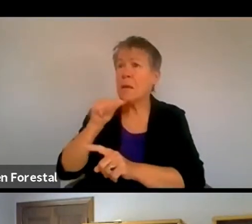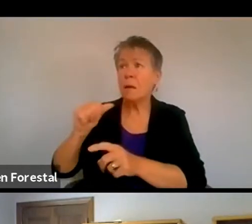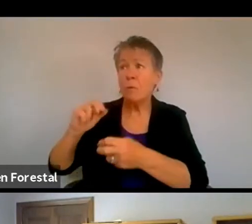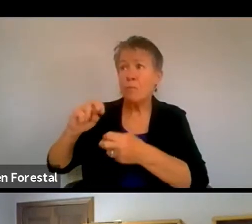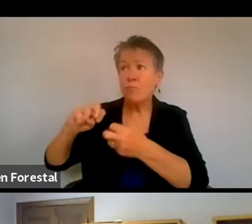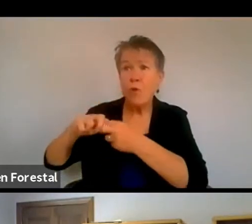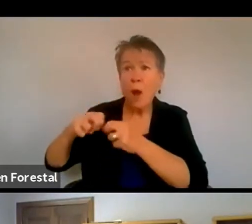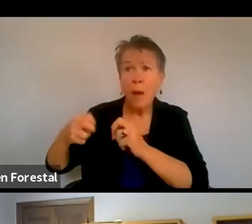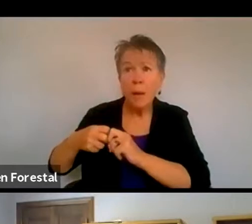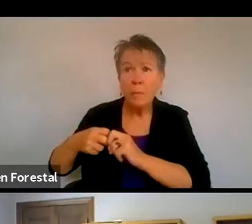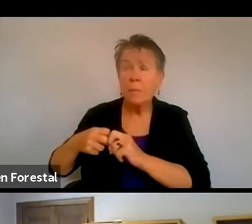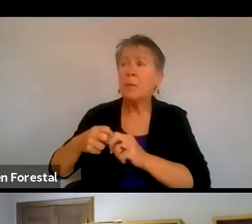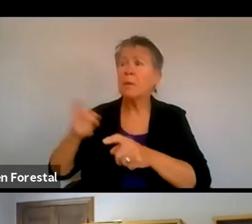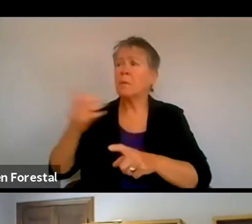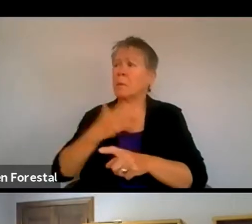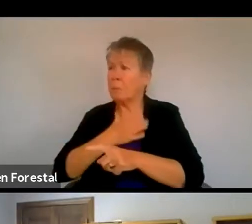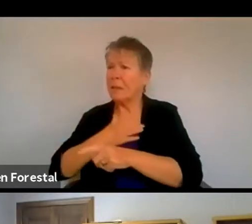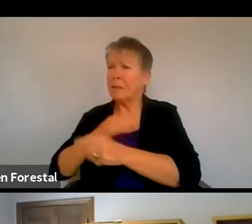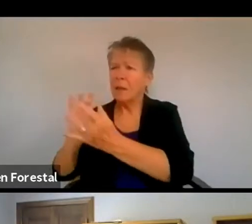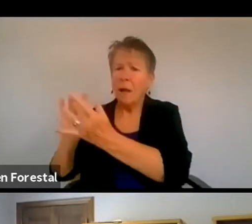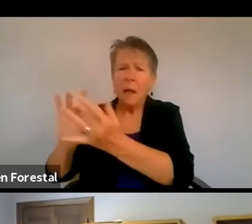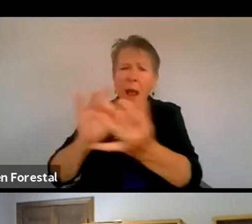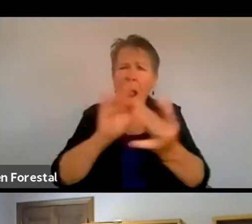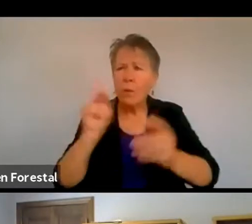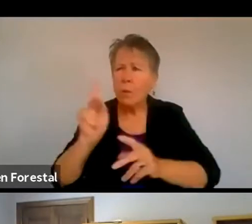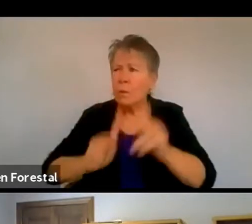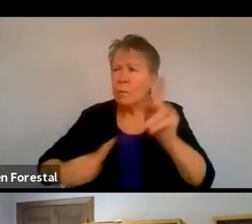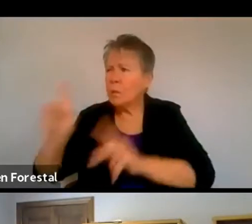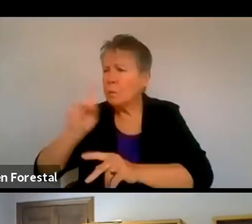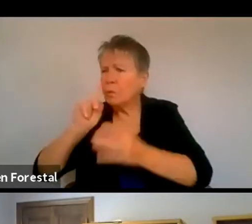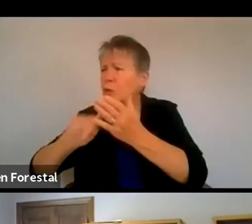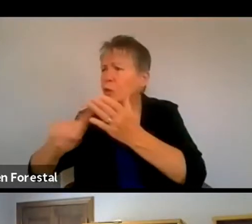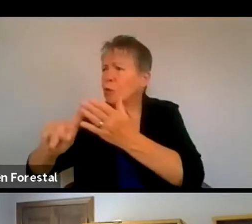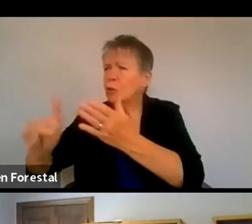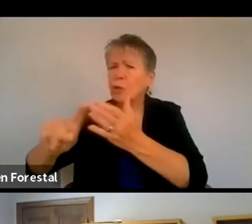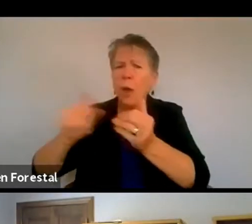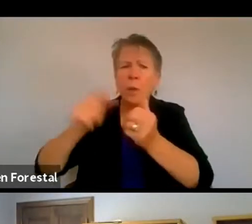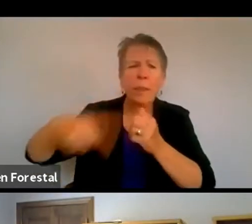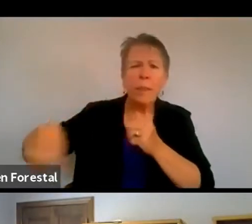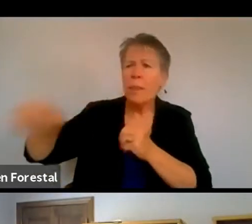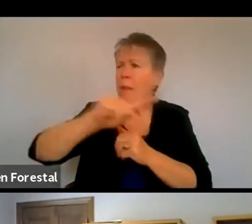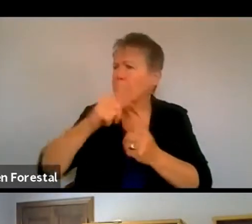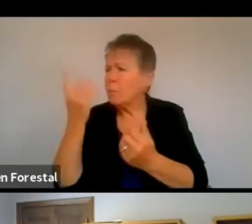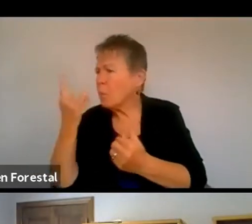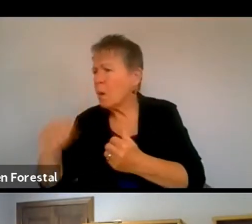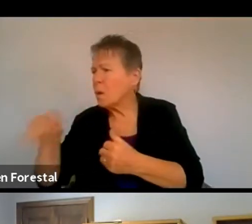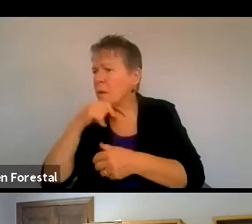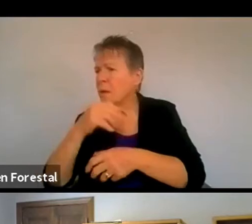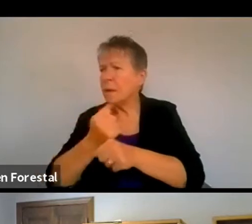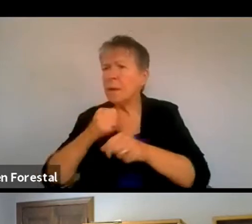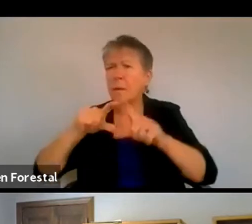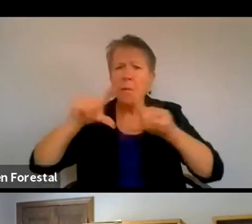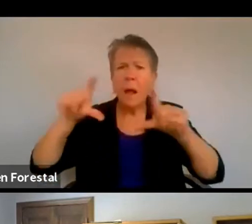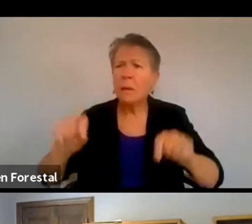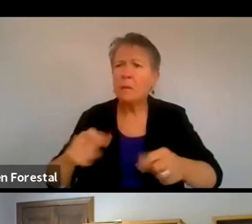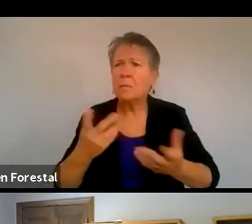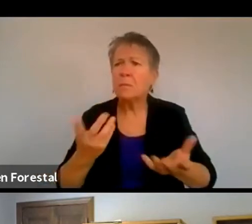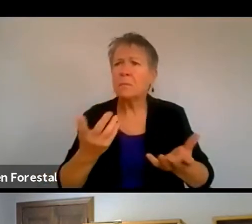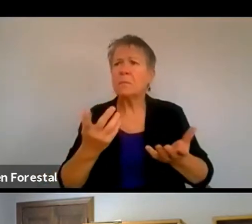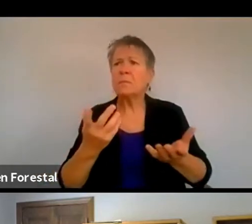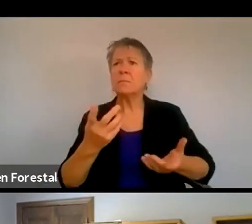because we're not hearing a whole lot of that. I'm not saying it doesn't exist, but we're not hearing a big drumbeat on